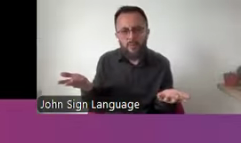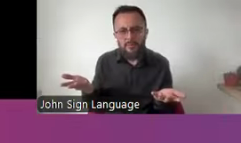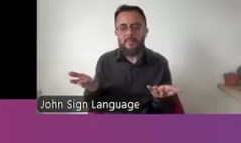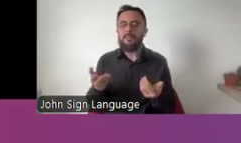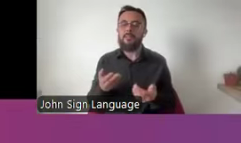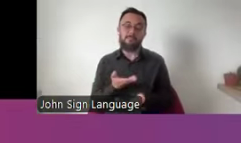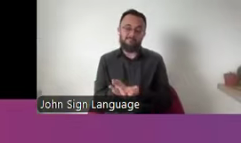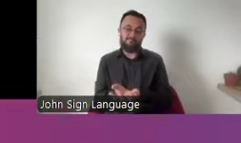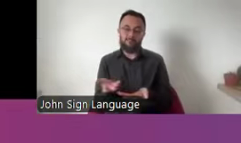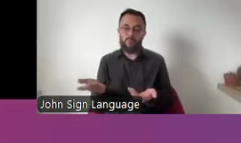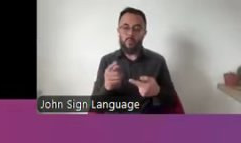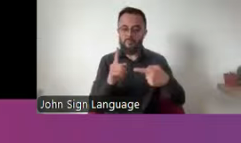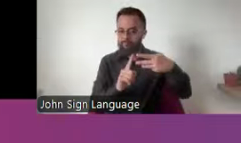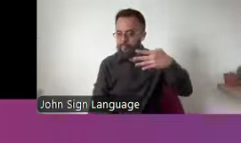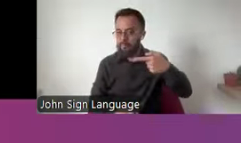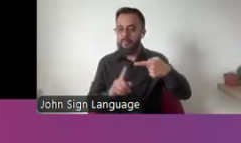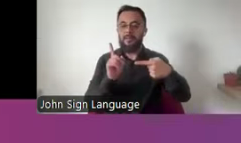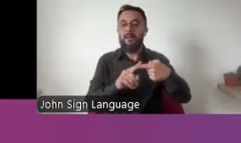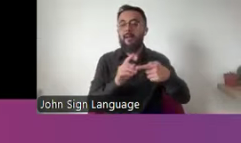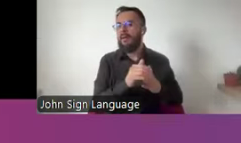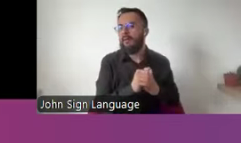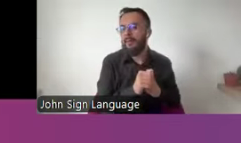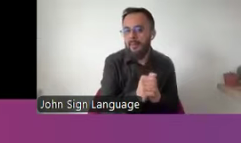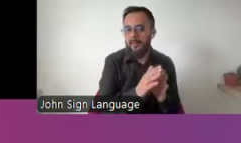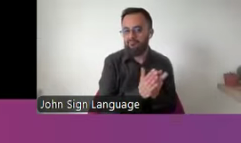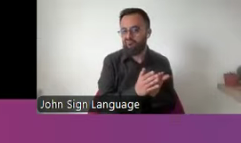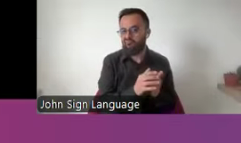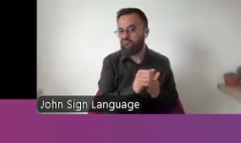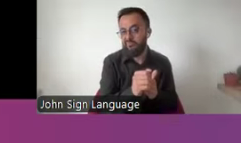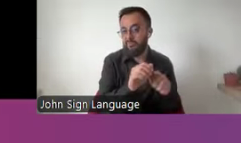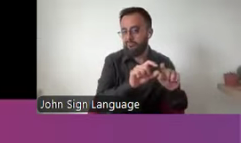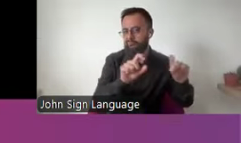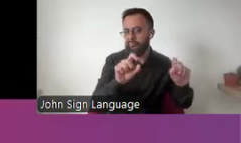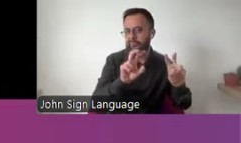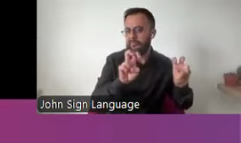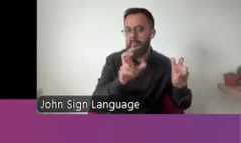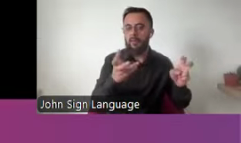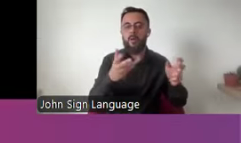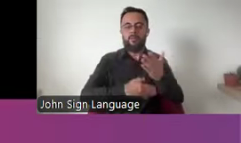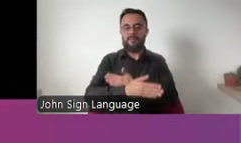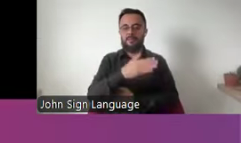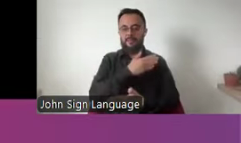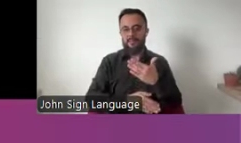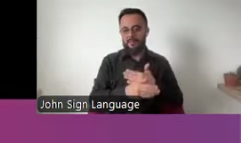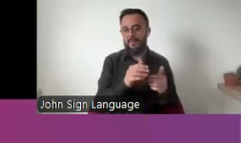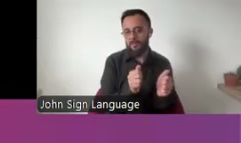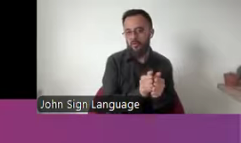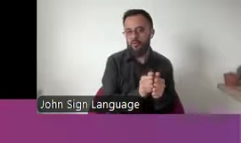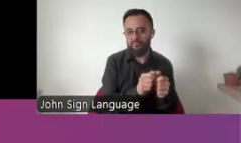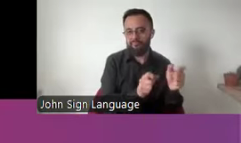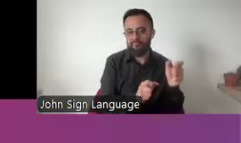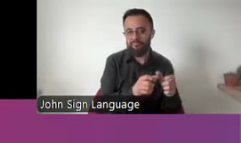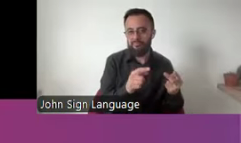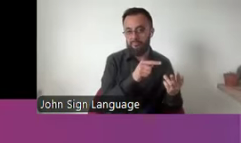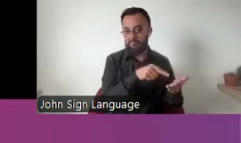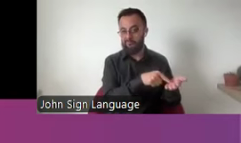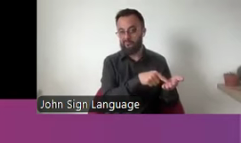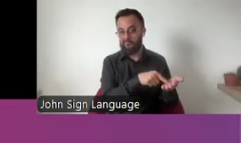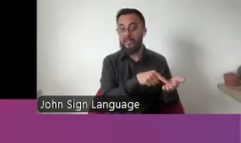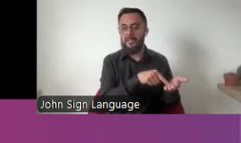much aims to advance health equity for persons with disabilities, we just launched a new network, which